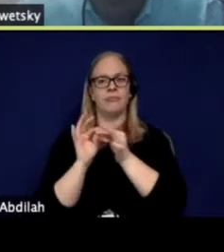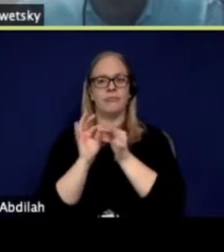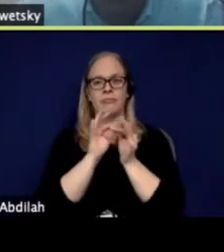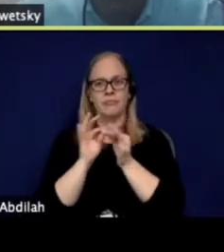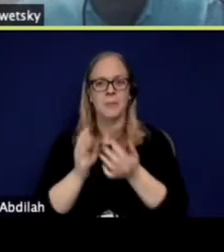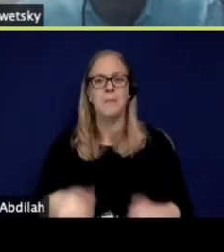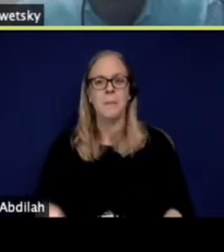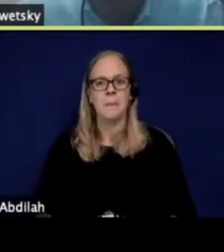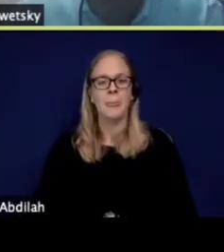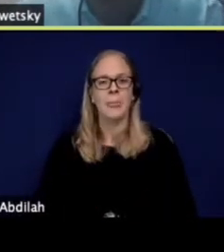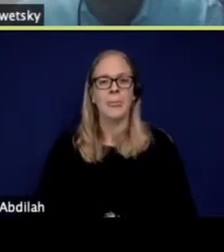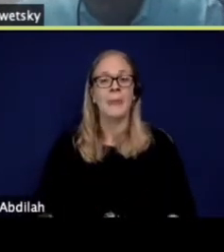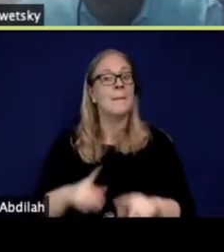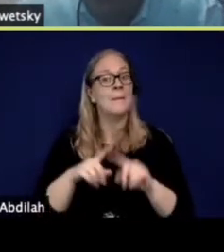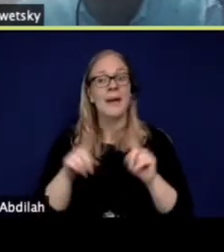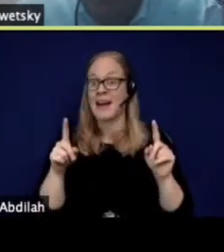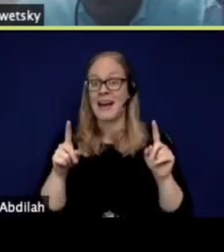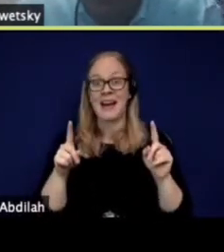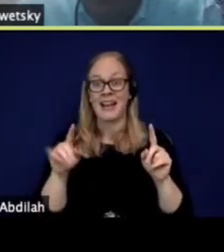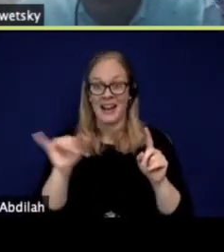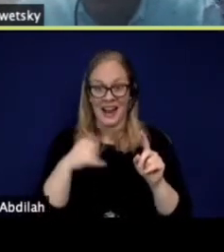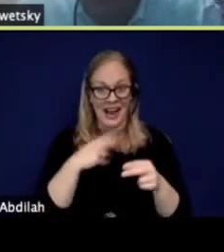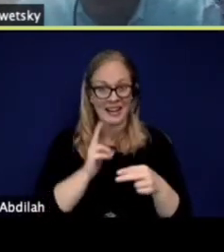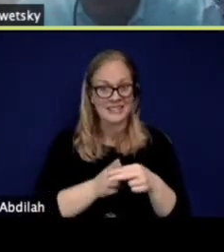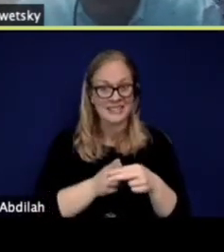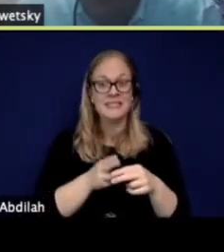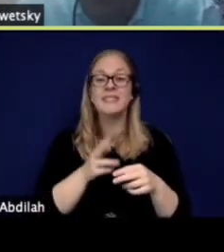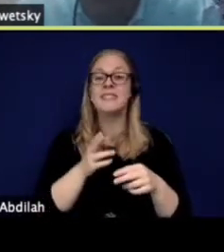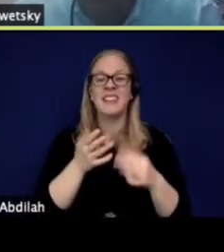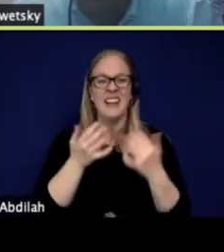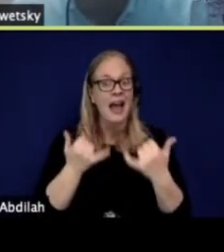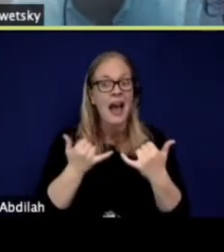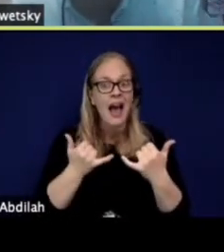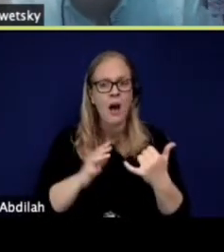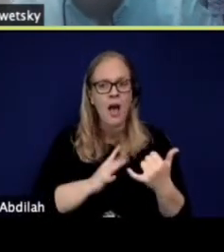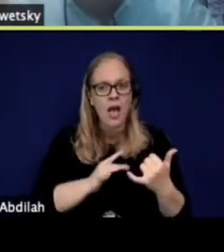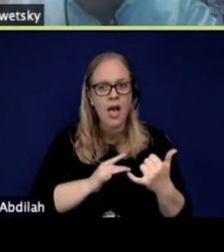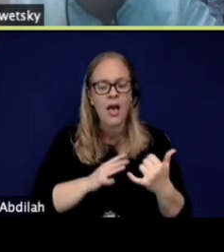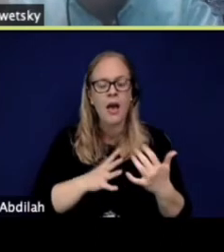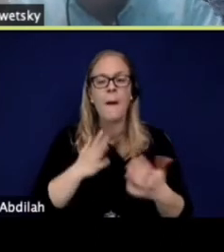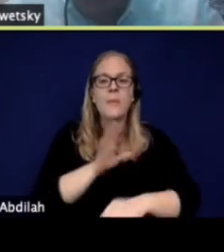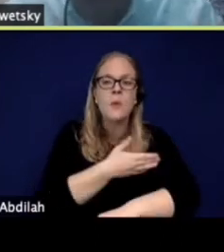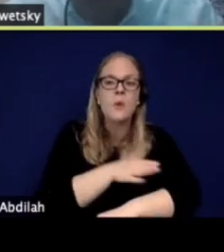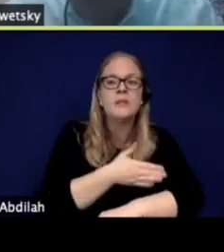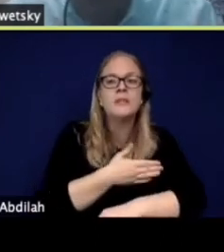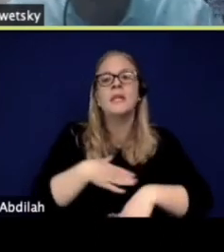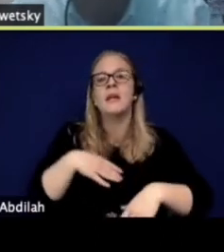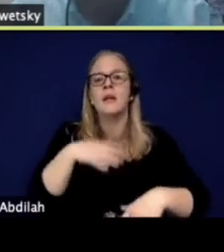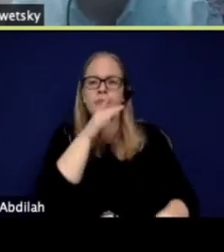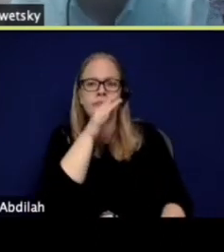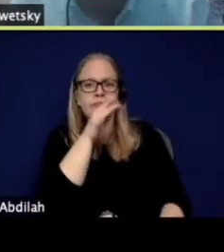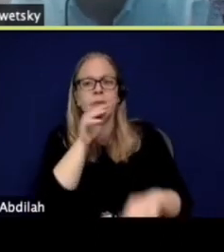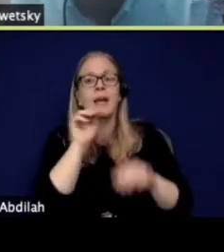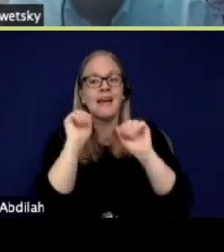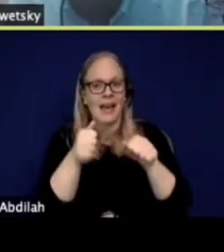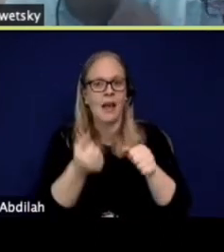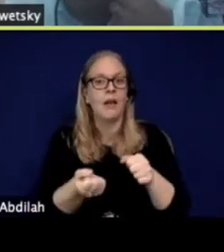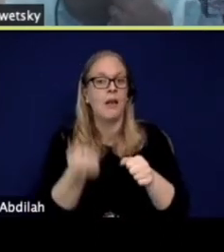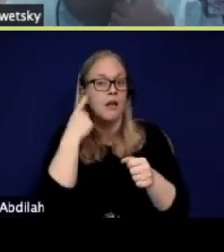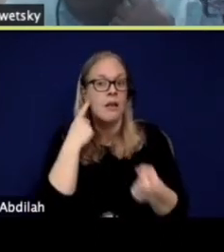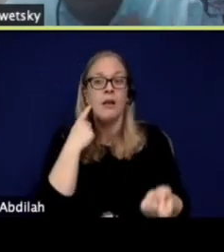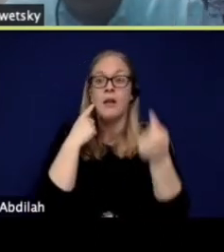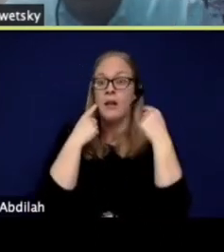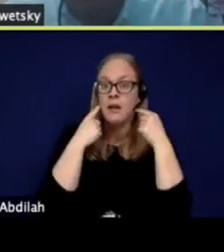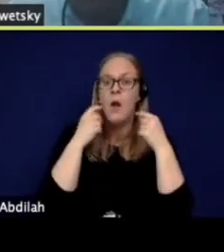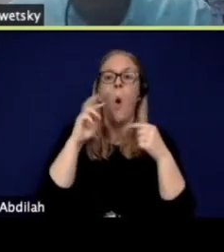But now with 4.0, like I said, speech can be transmitted to hearing aids separately, but through an intermediary